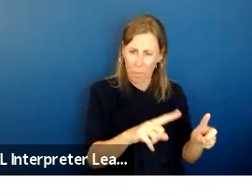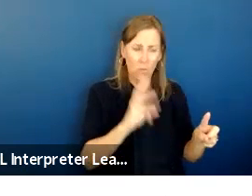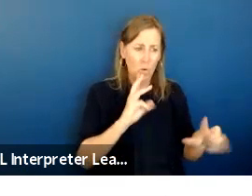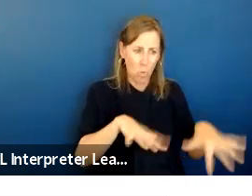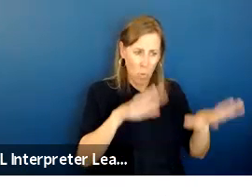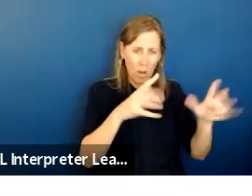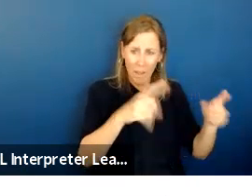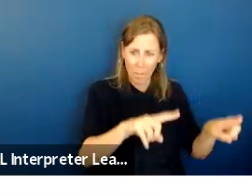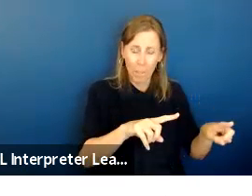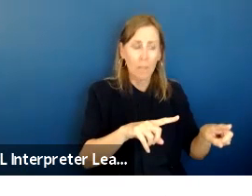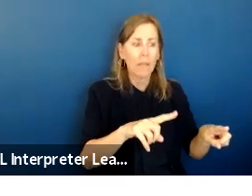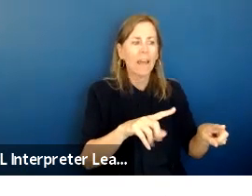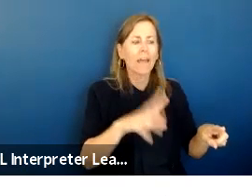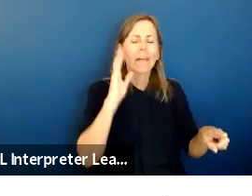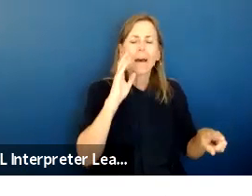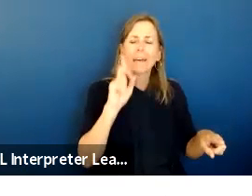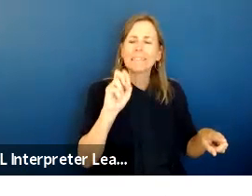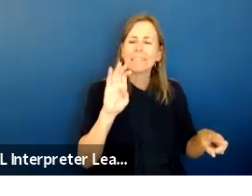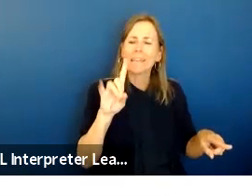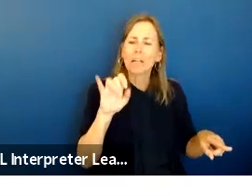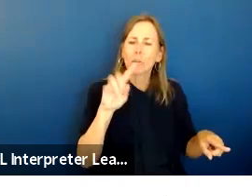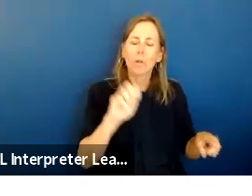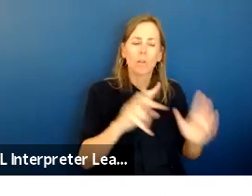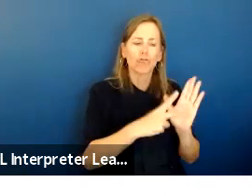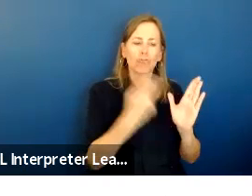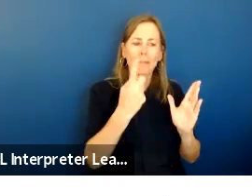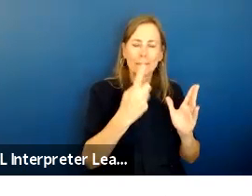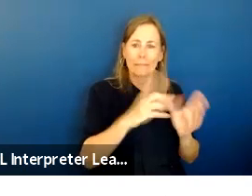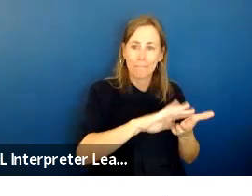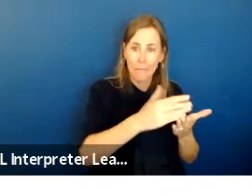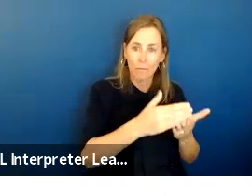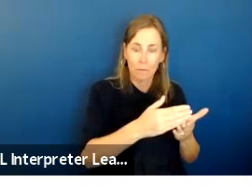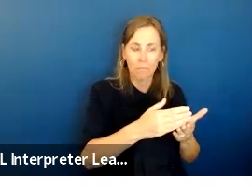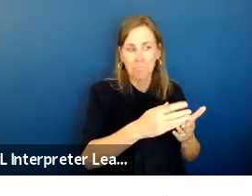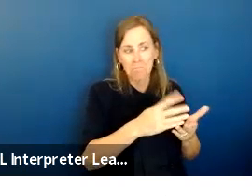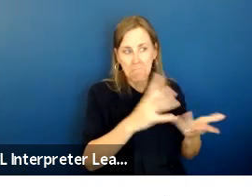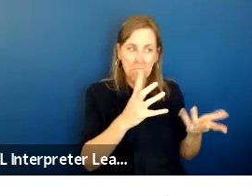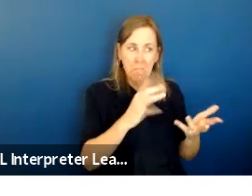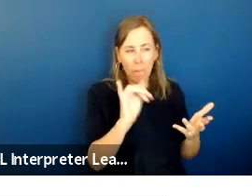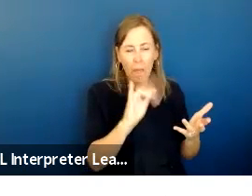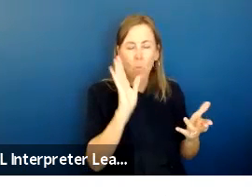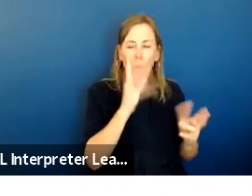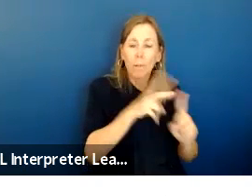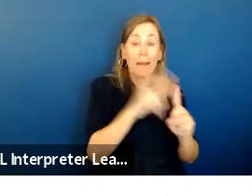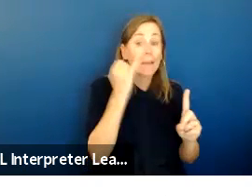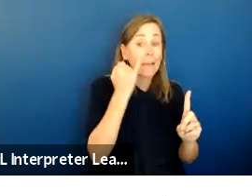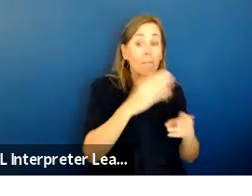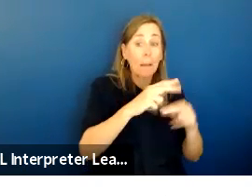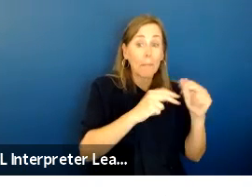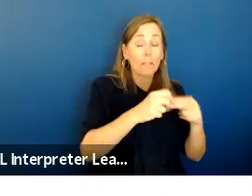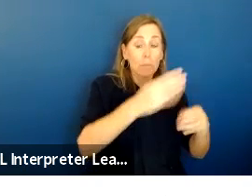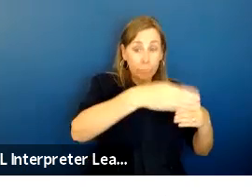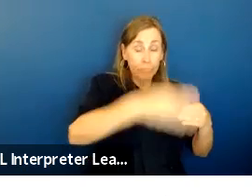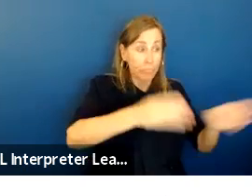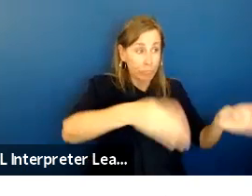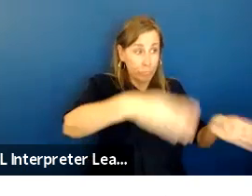will be 2 times the deductible that would otherwise apply to a completed building. For more information on building under the course of